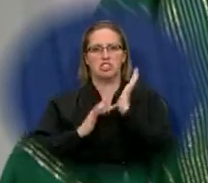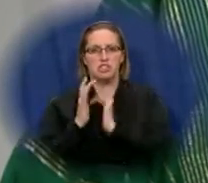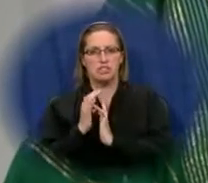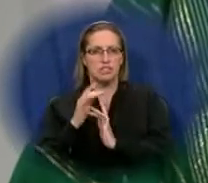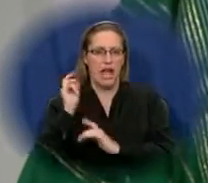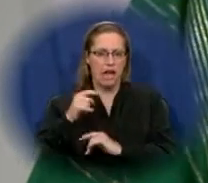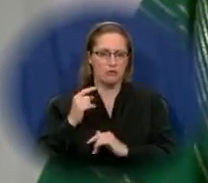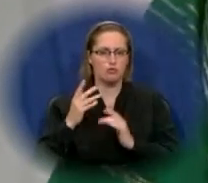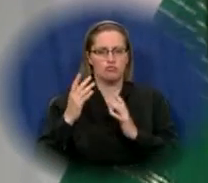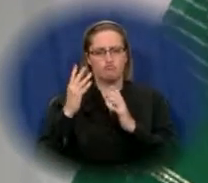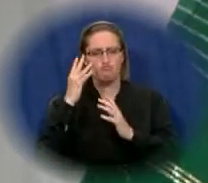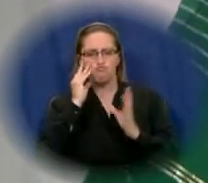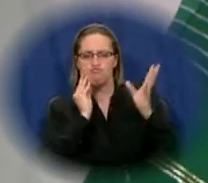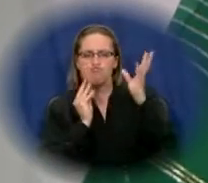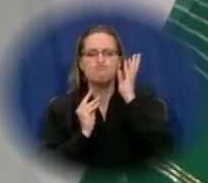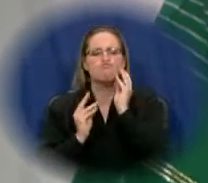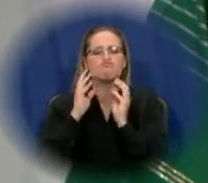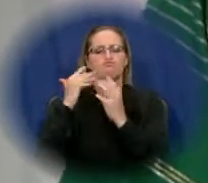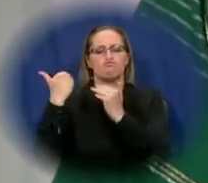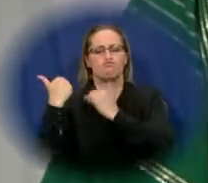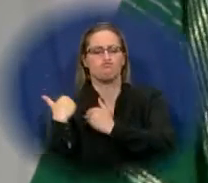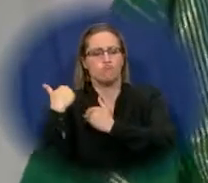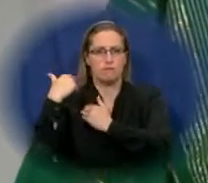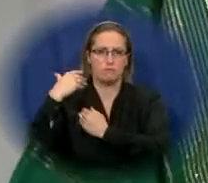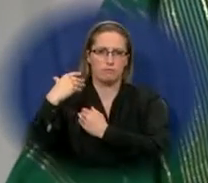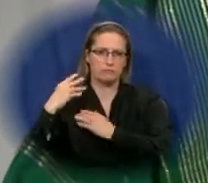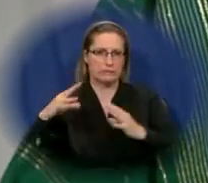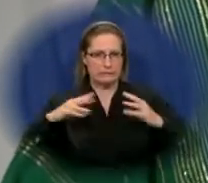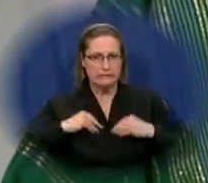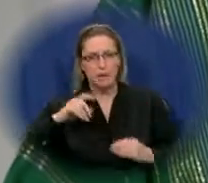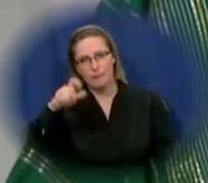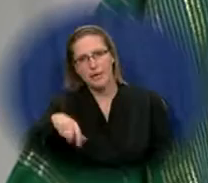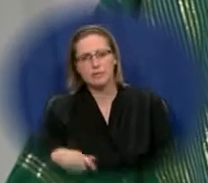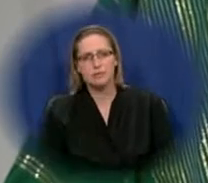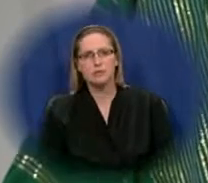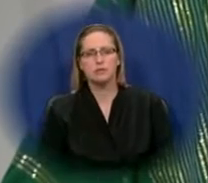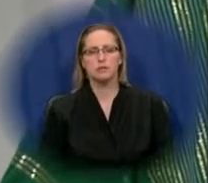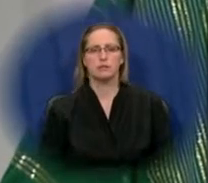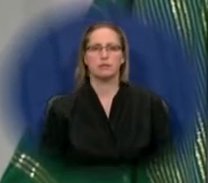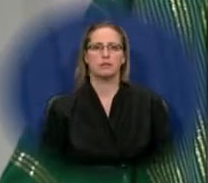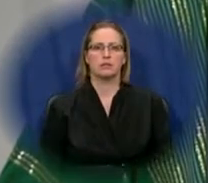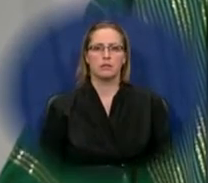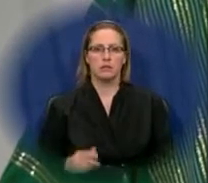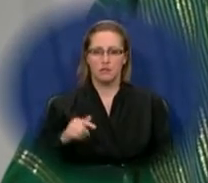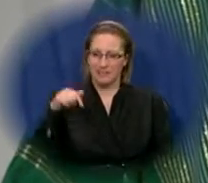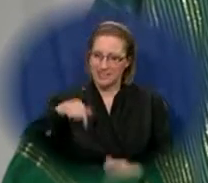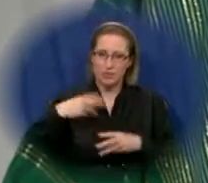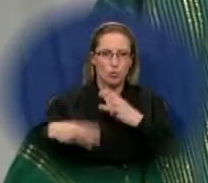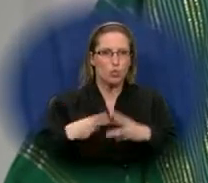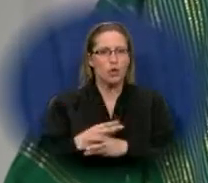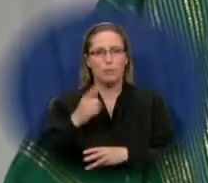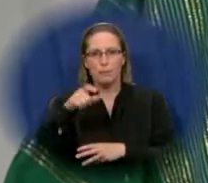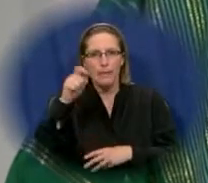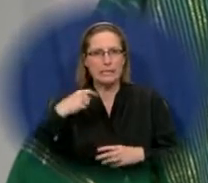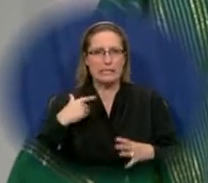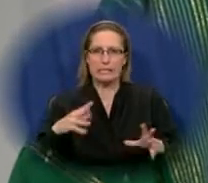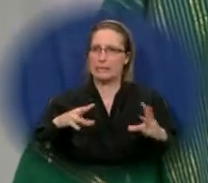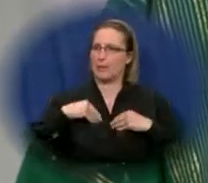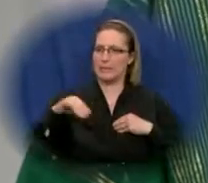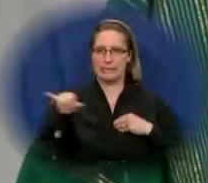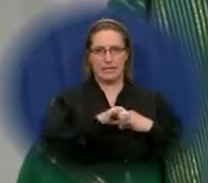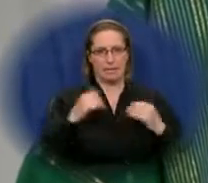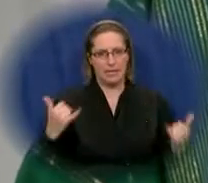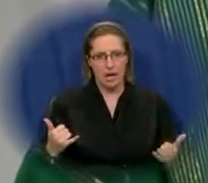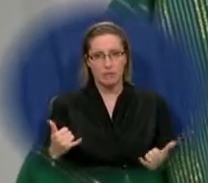really bring that hope and that goodness, that love, that reconciliation to our world. And so we know very well, as